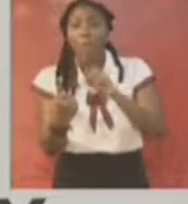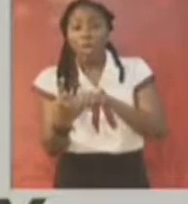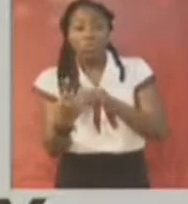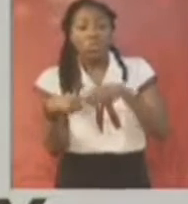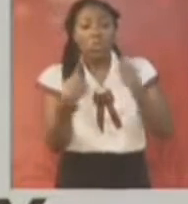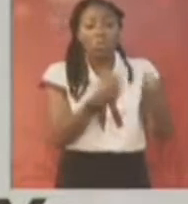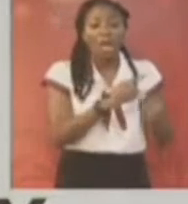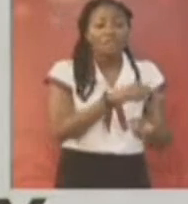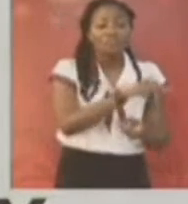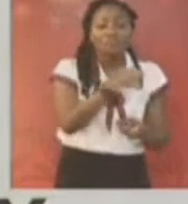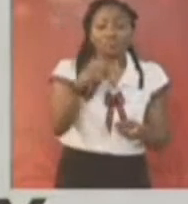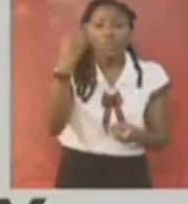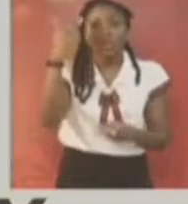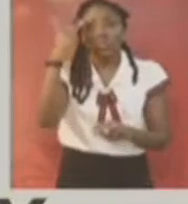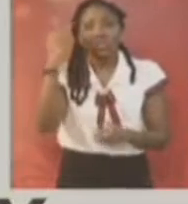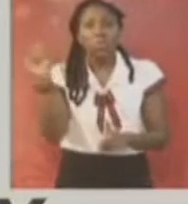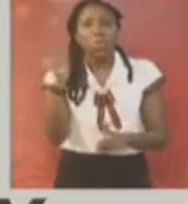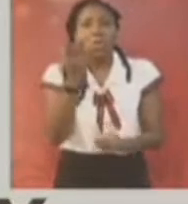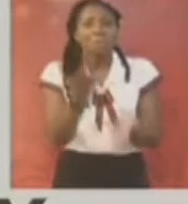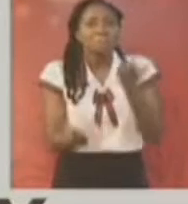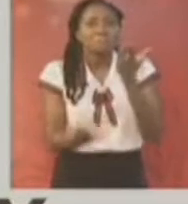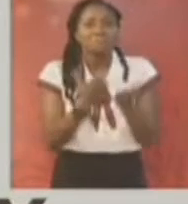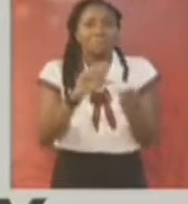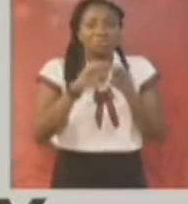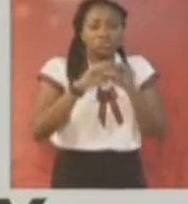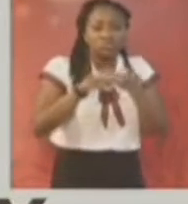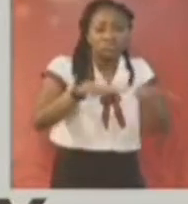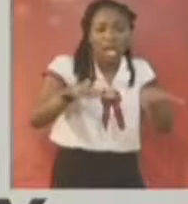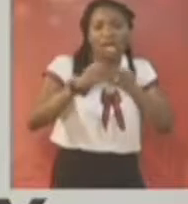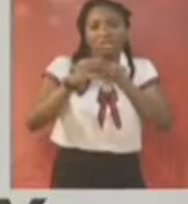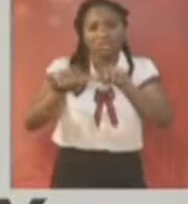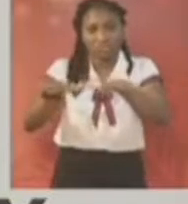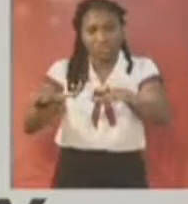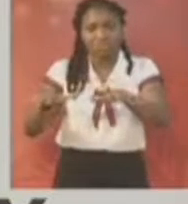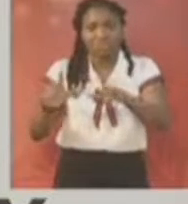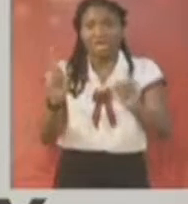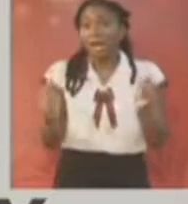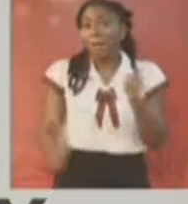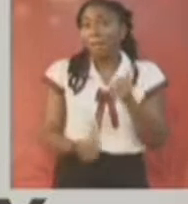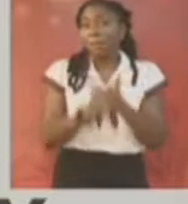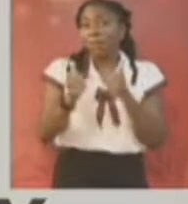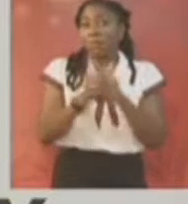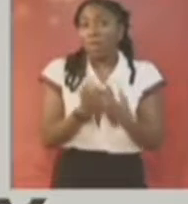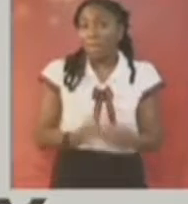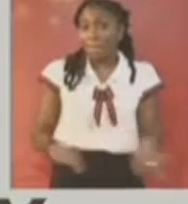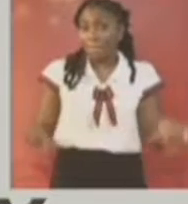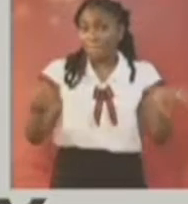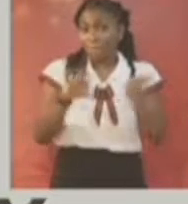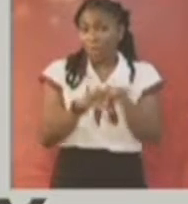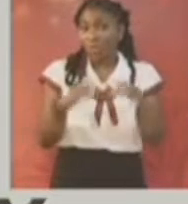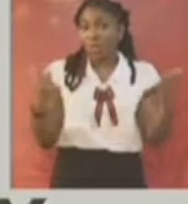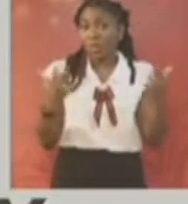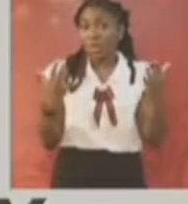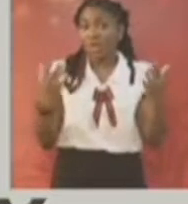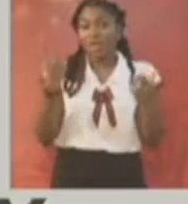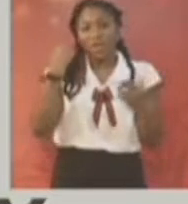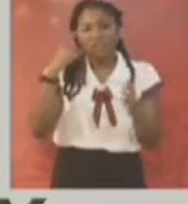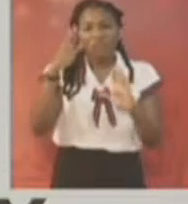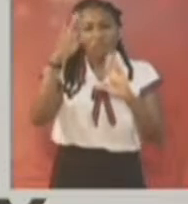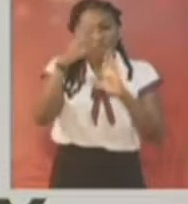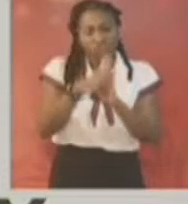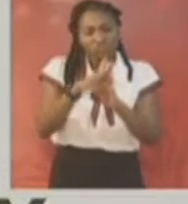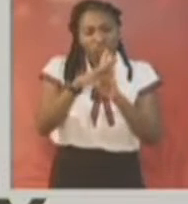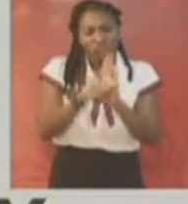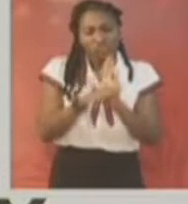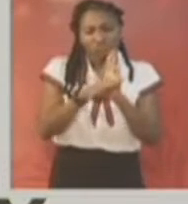cases was, or where the potential may be. But more important than that, the thing that reduces the risk of spread from